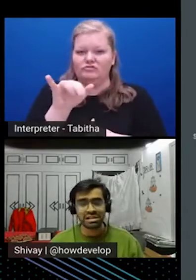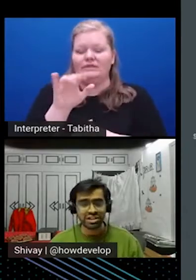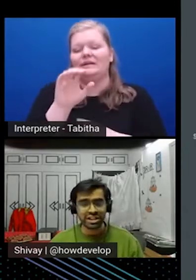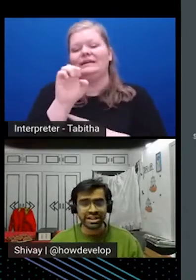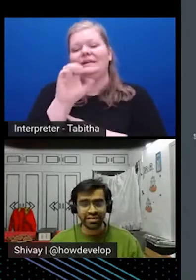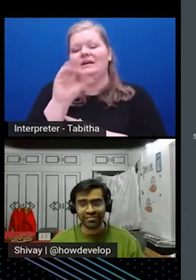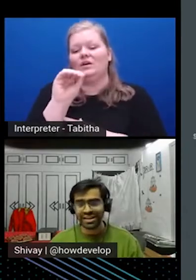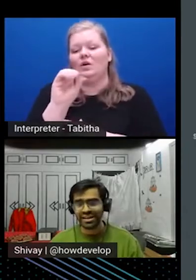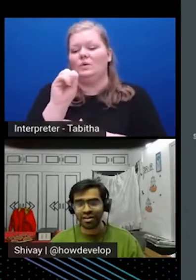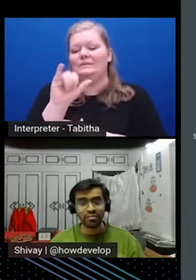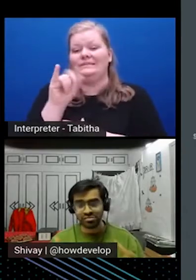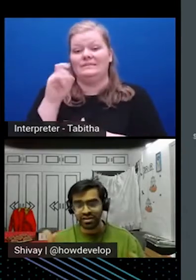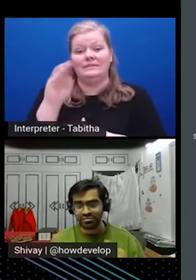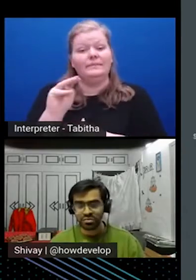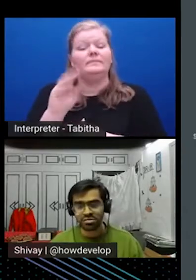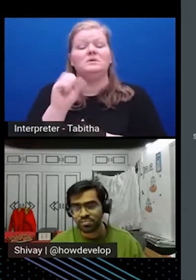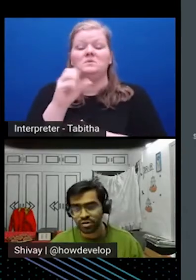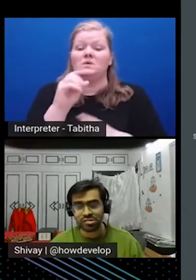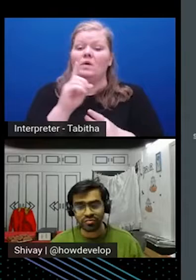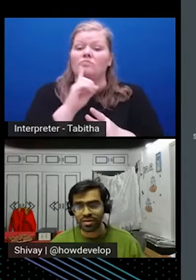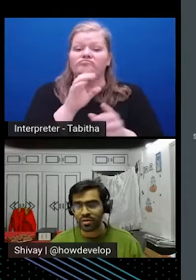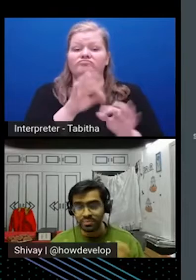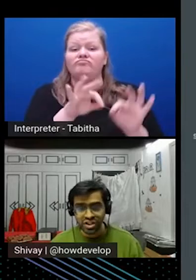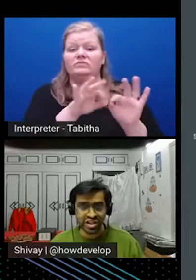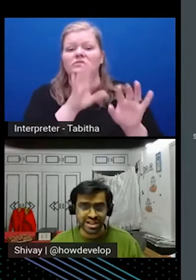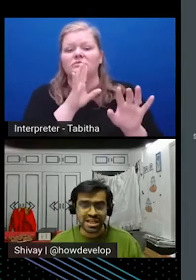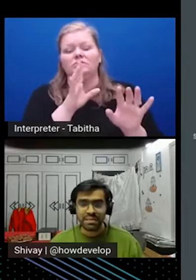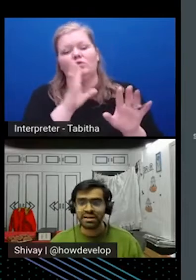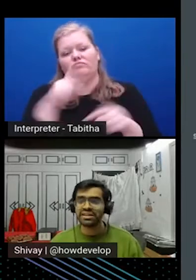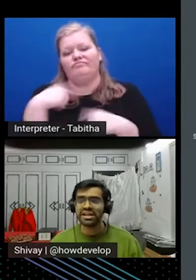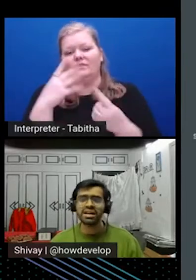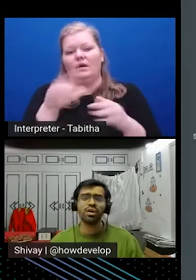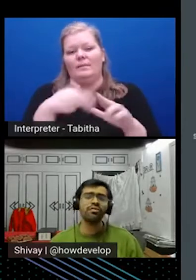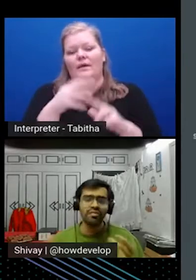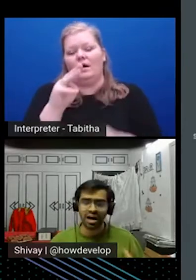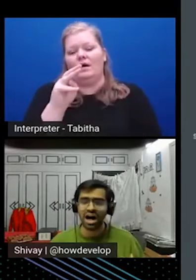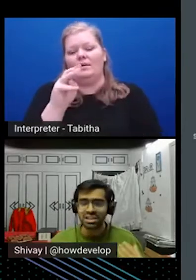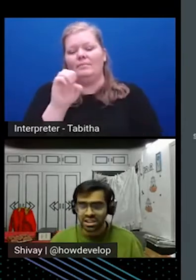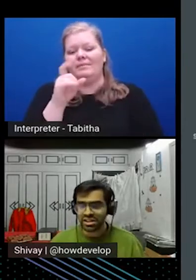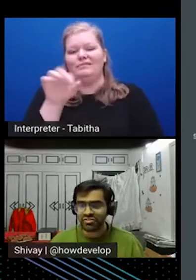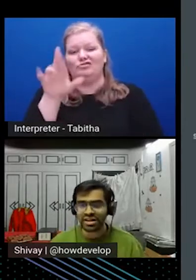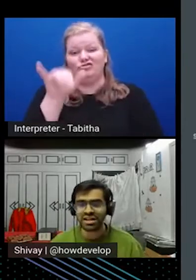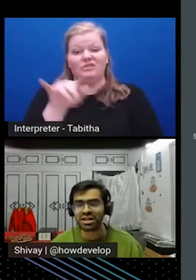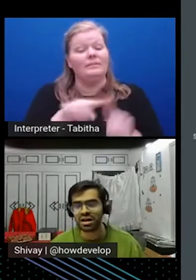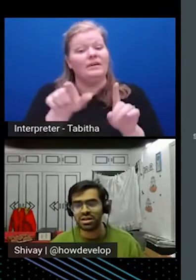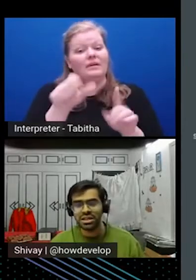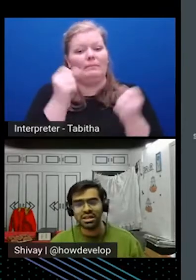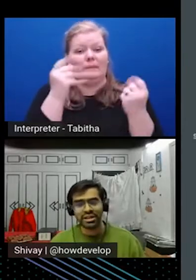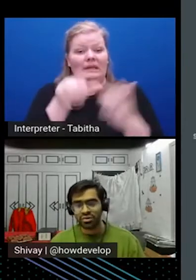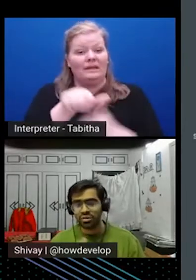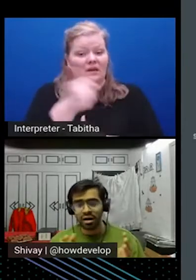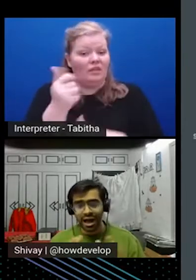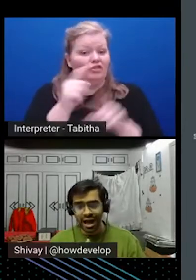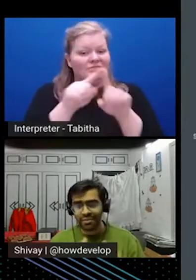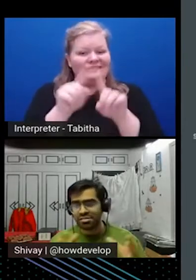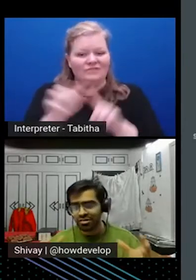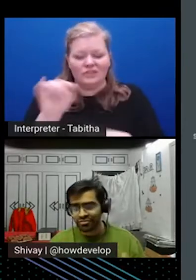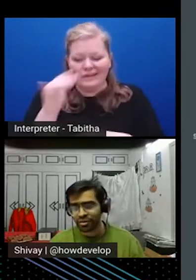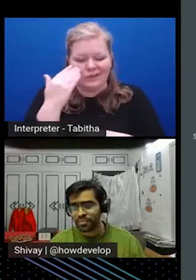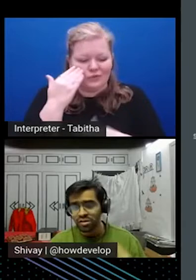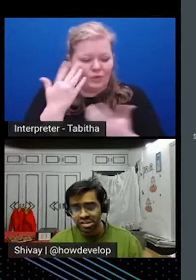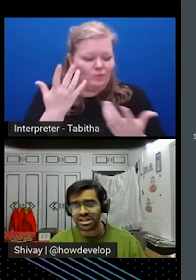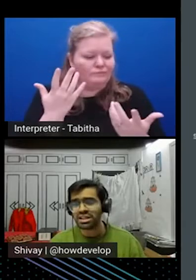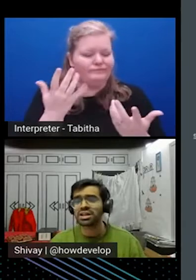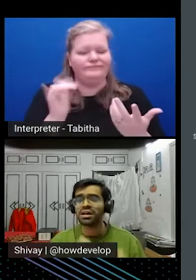So essentially, we have spoken so far about Meshery, but there are a lot of other different sort